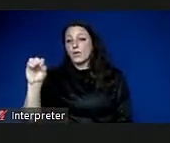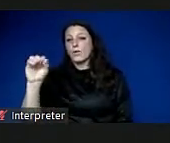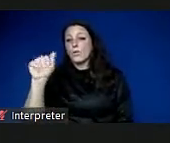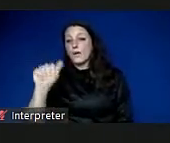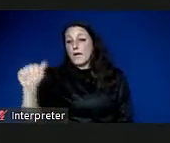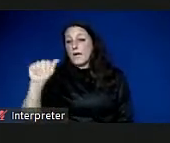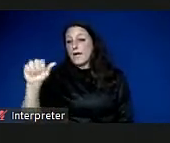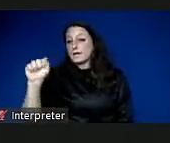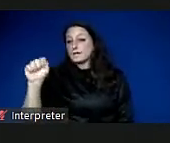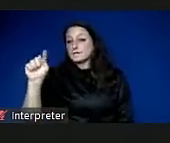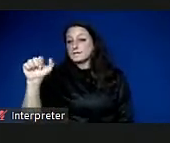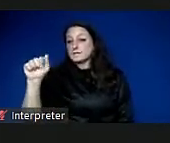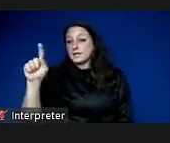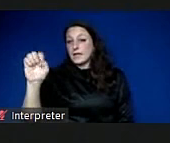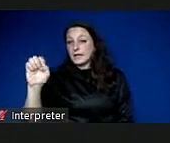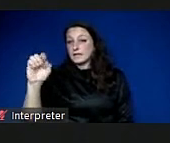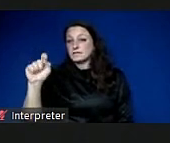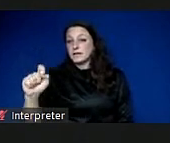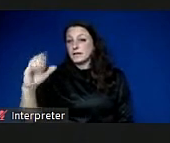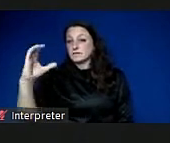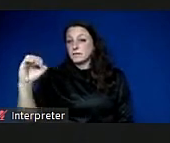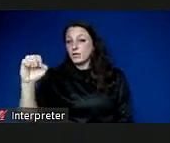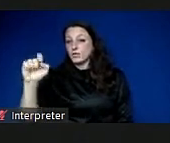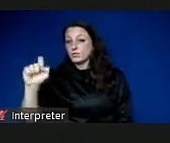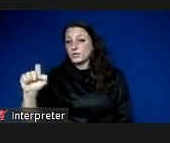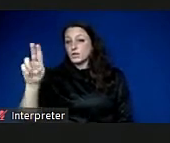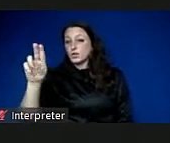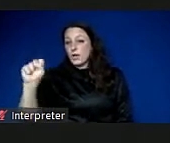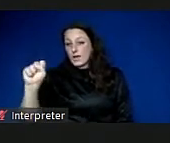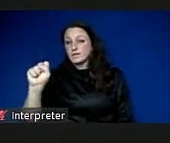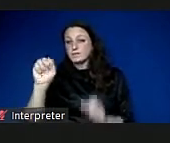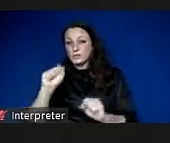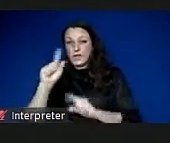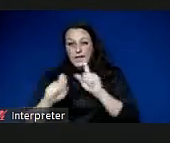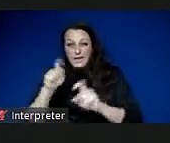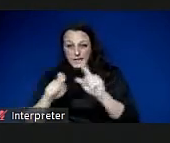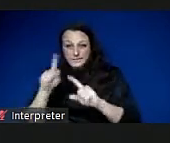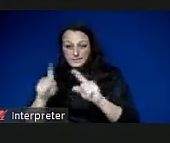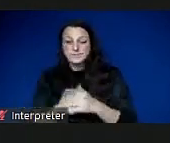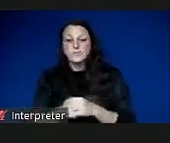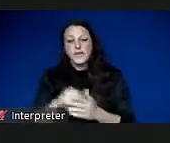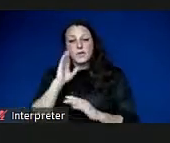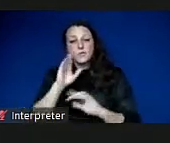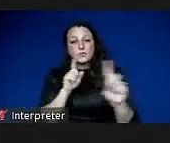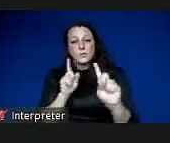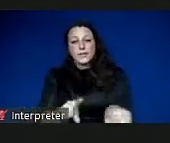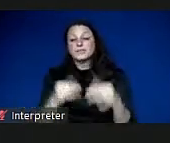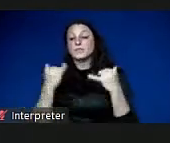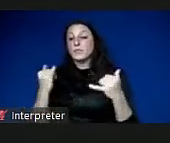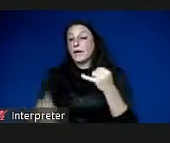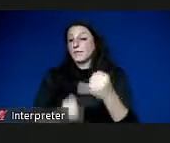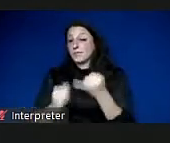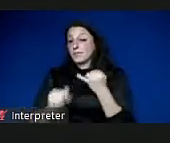media_info@state.co.us with your questions, and we'll make sure to get back to you. For now, let's wrap it up with